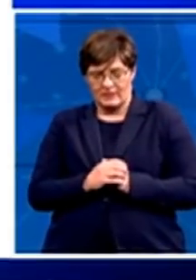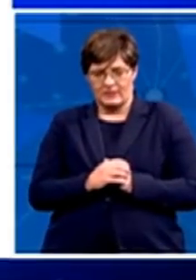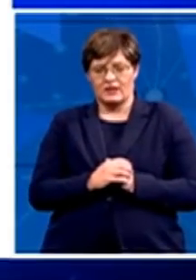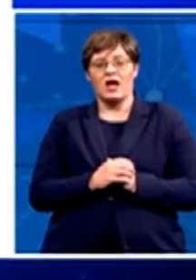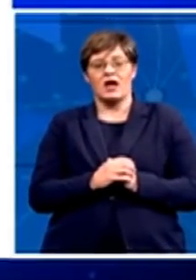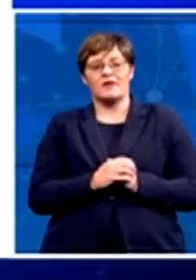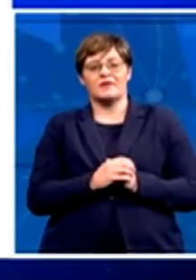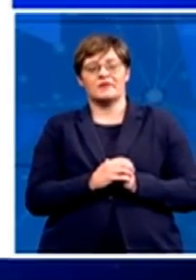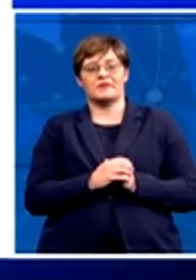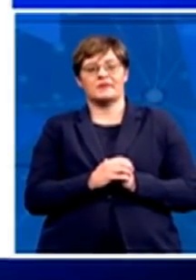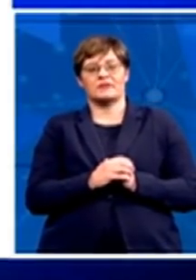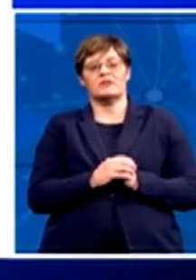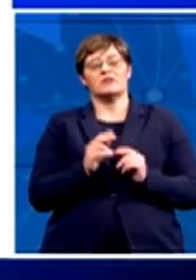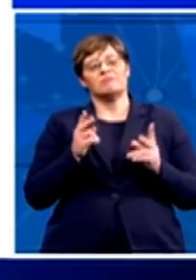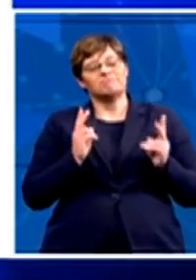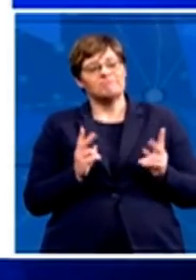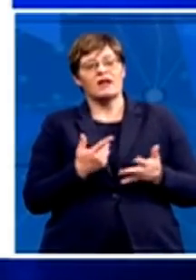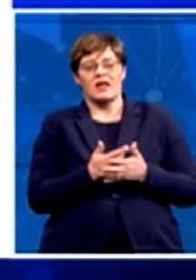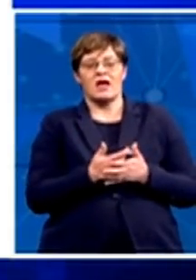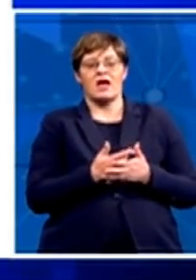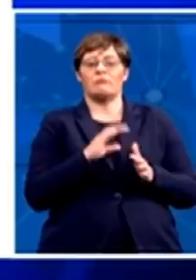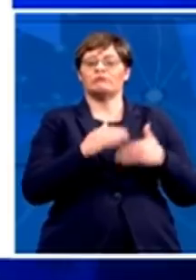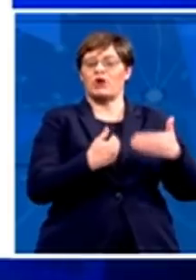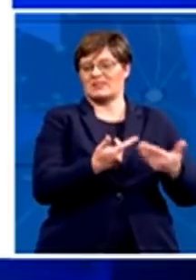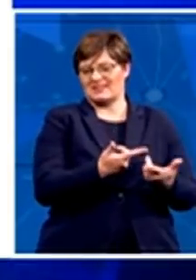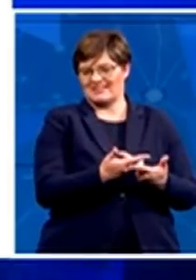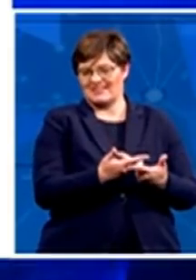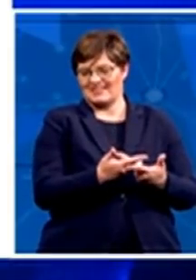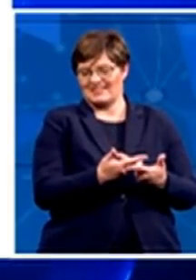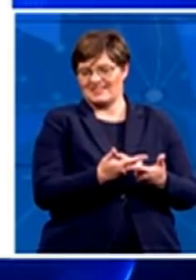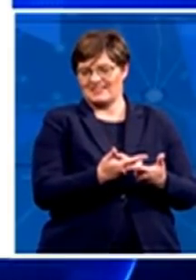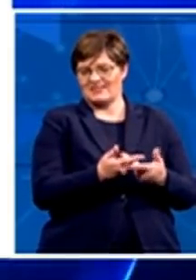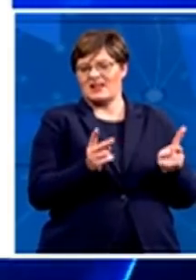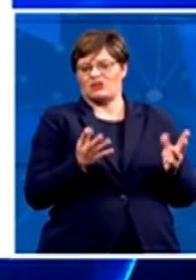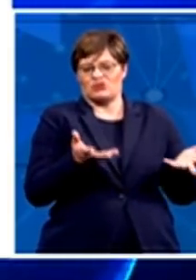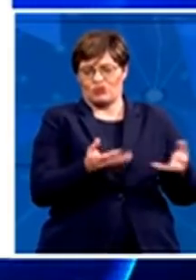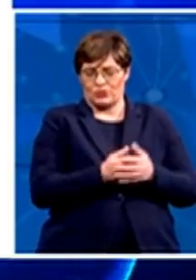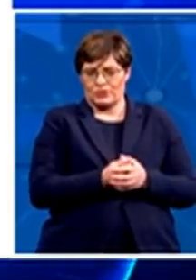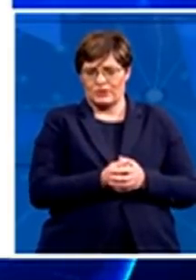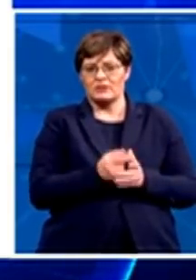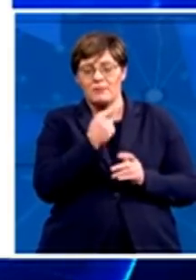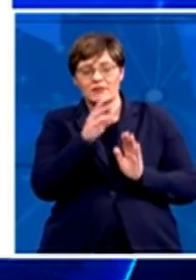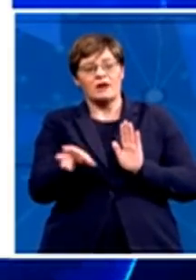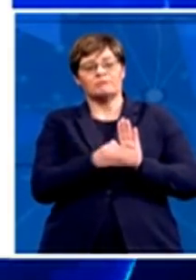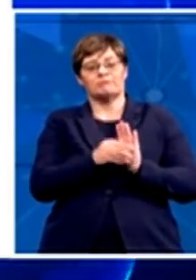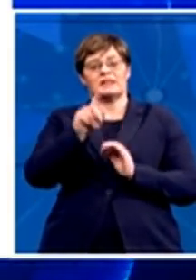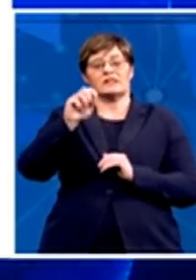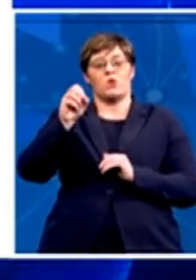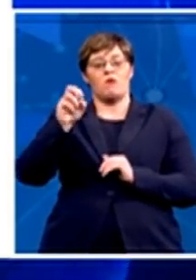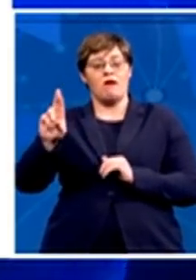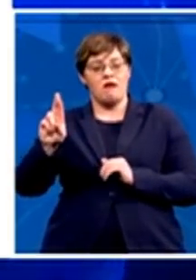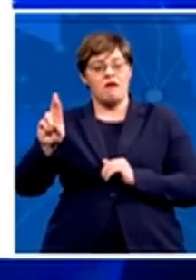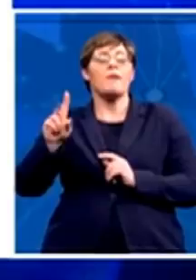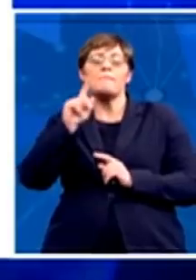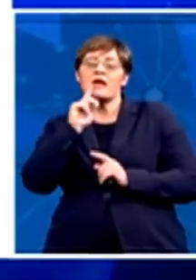proceedings. The committee should adopt a terms of reference, therefore, to agree on how this inquiry is to be conducted from this point